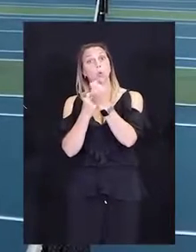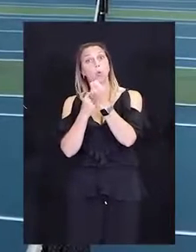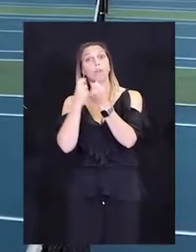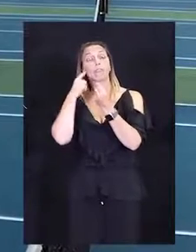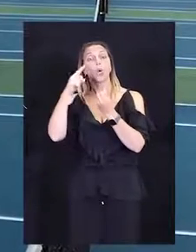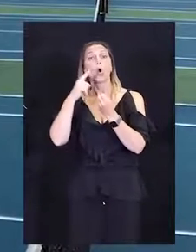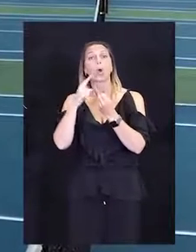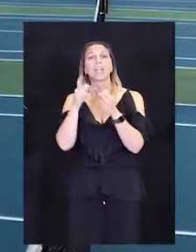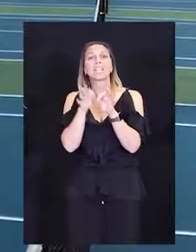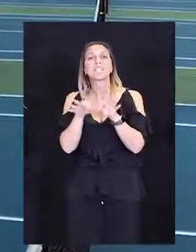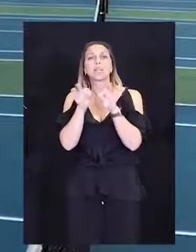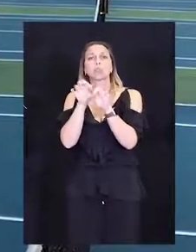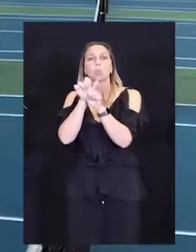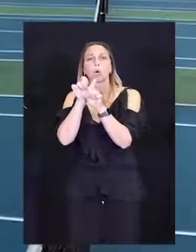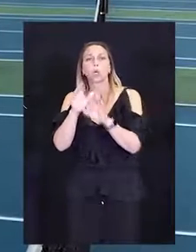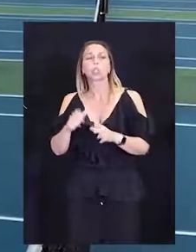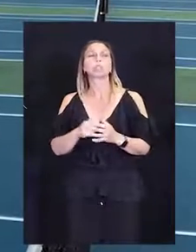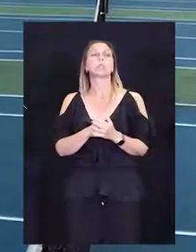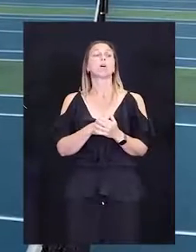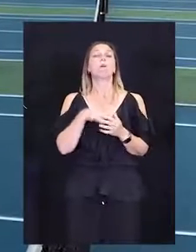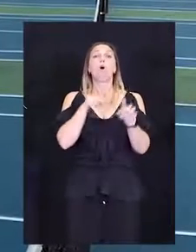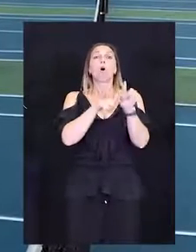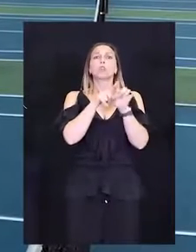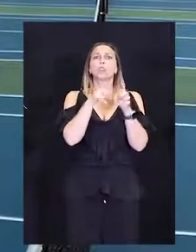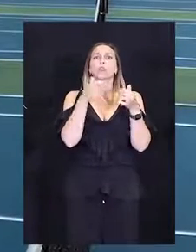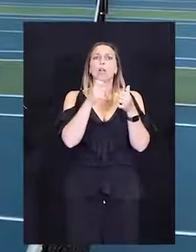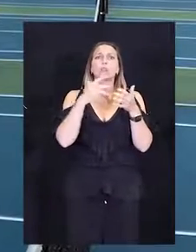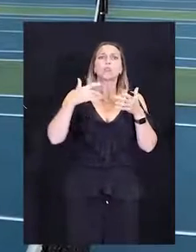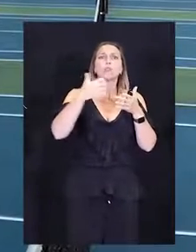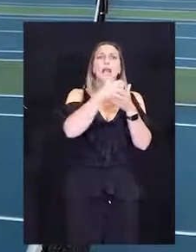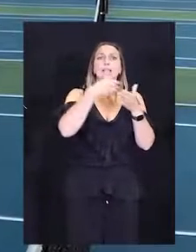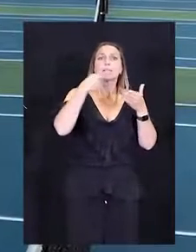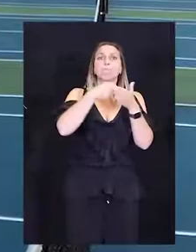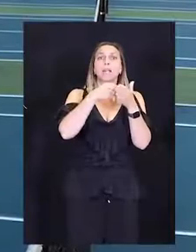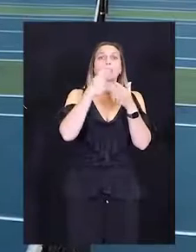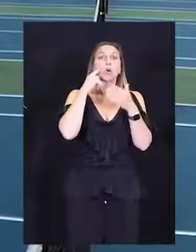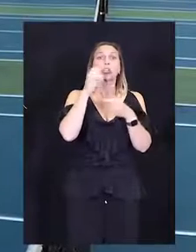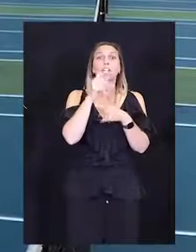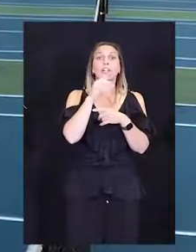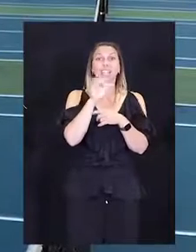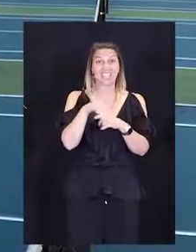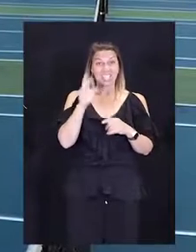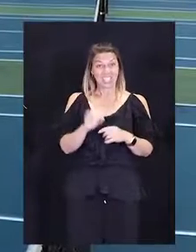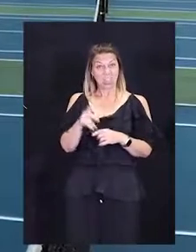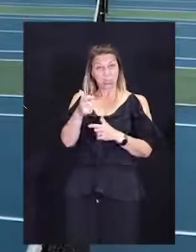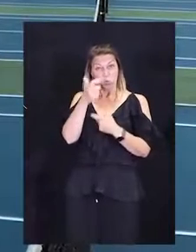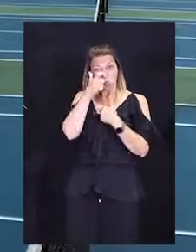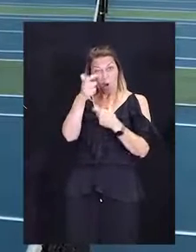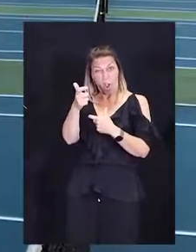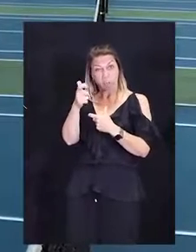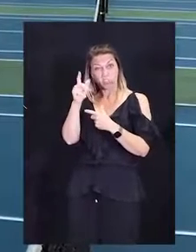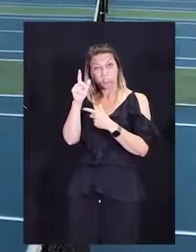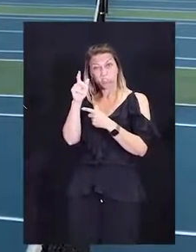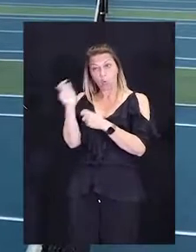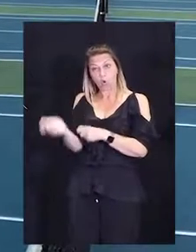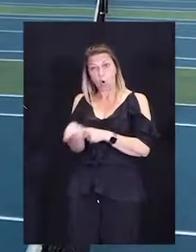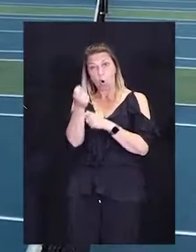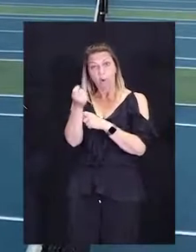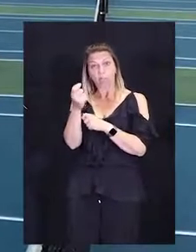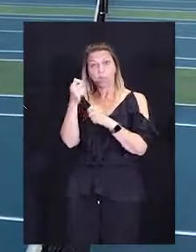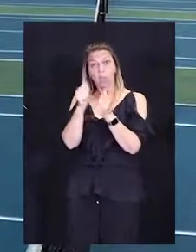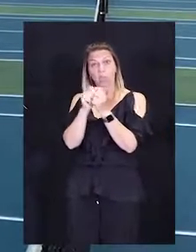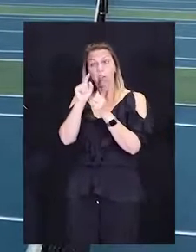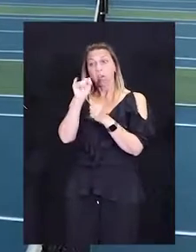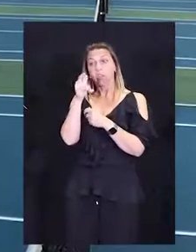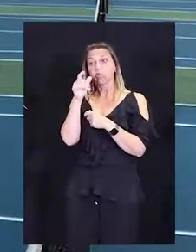Public figures have organized events to raise millions of dollars for charity. Did anyone else watch the golf match with Tiger Woods that raised over